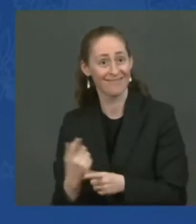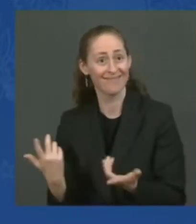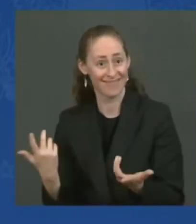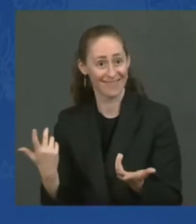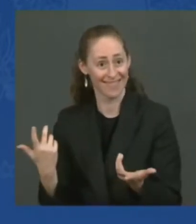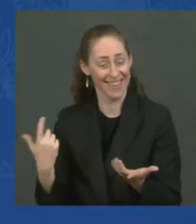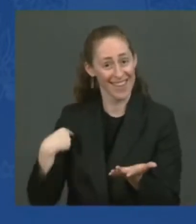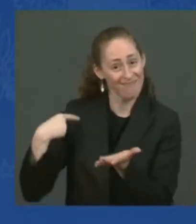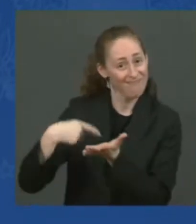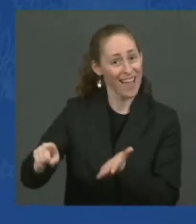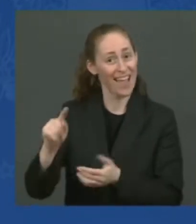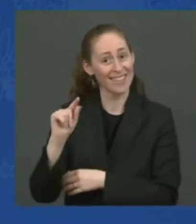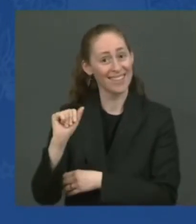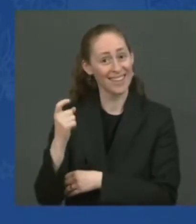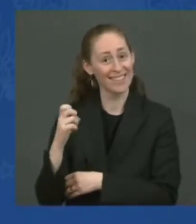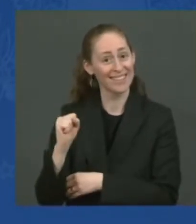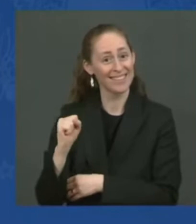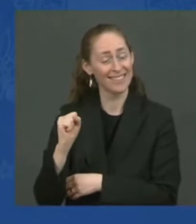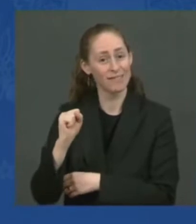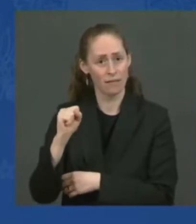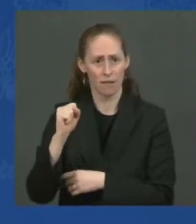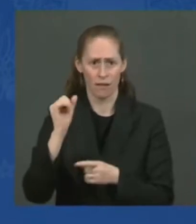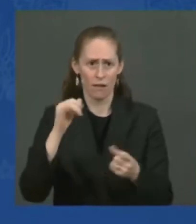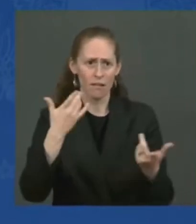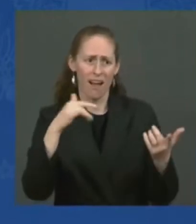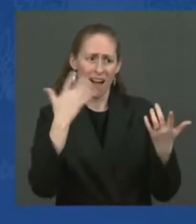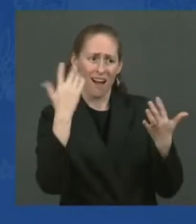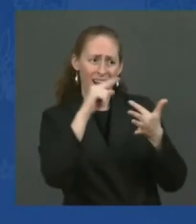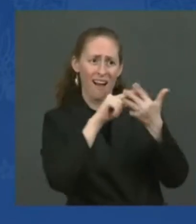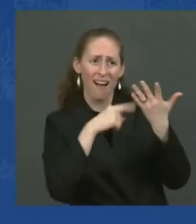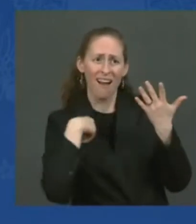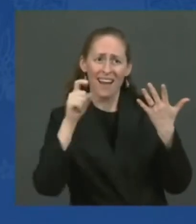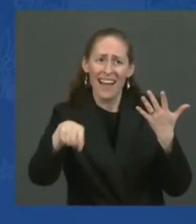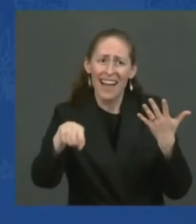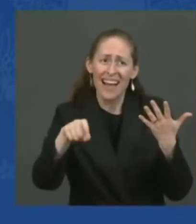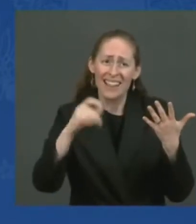for essential items. We need it, y'all. So hey,